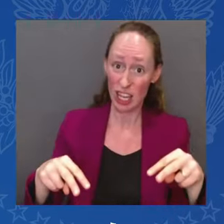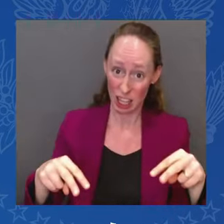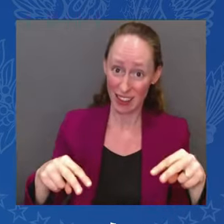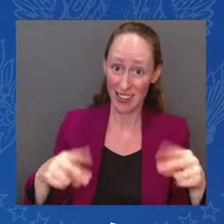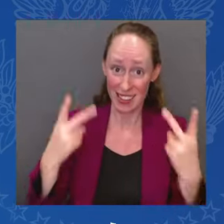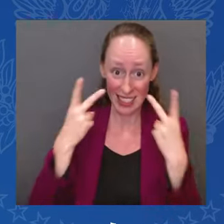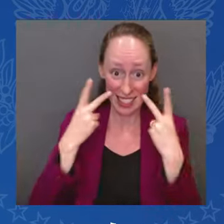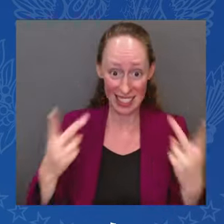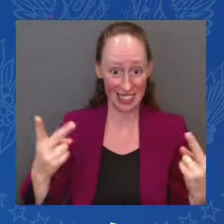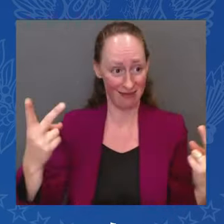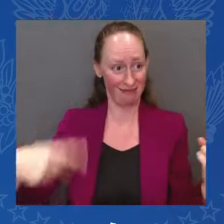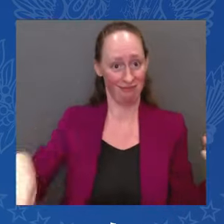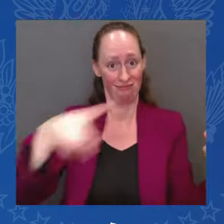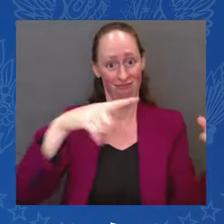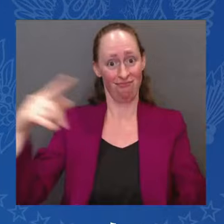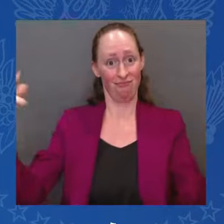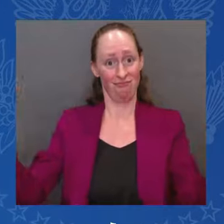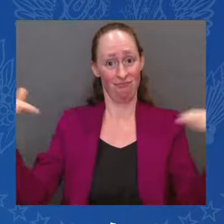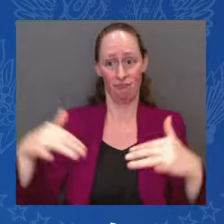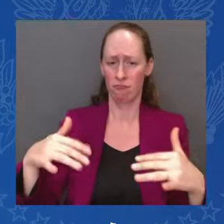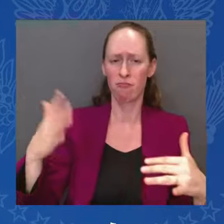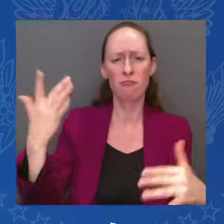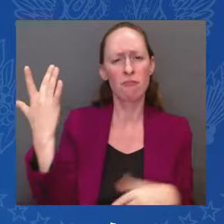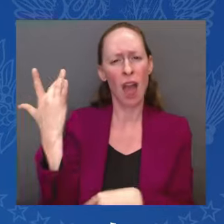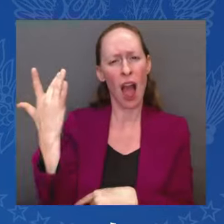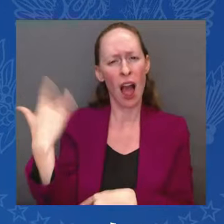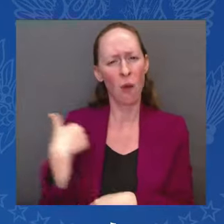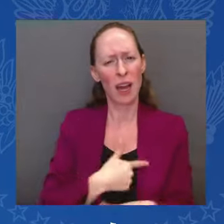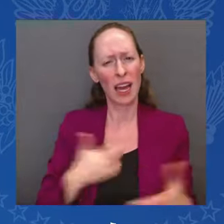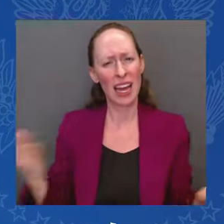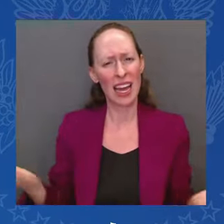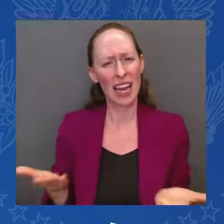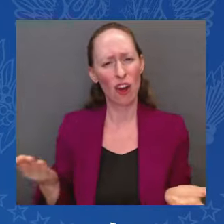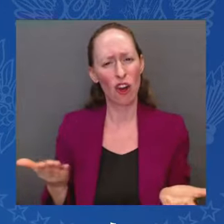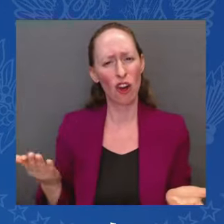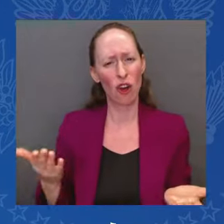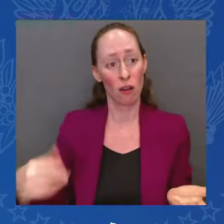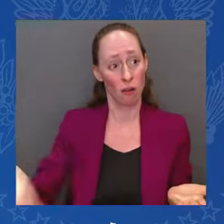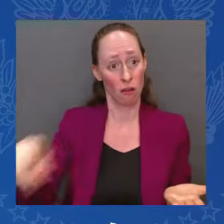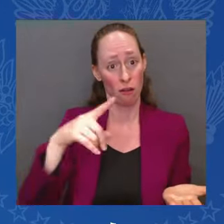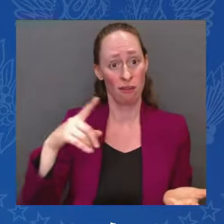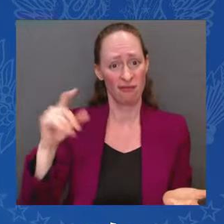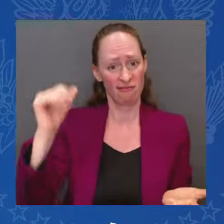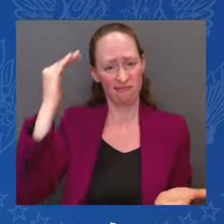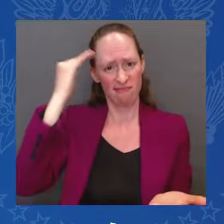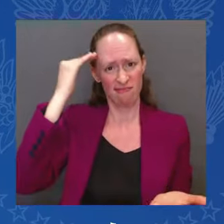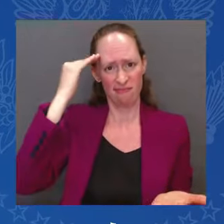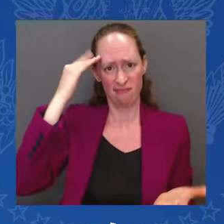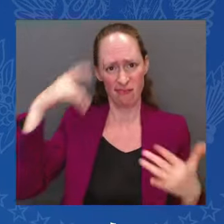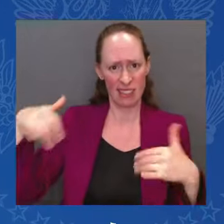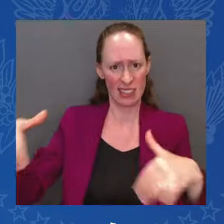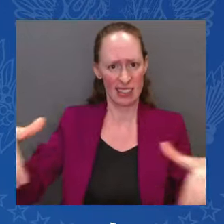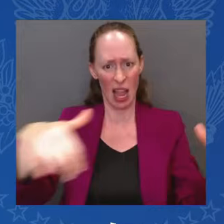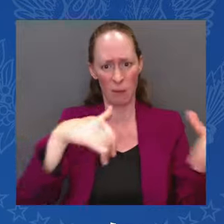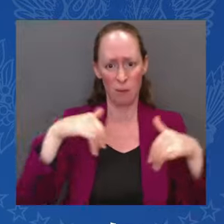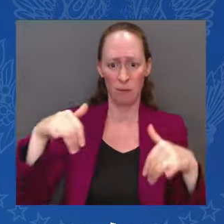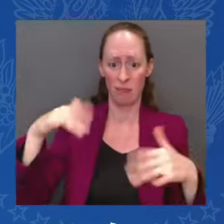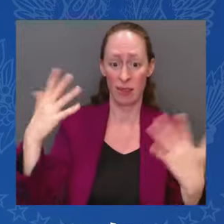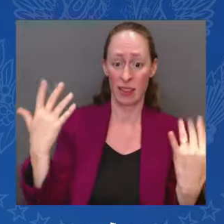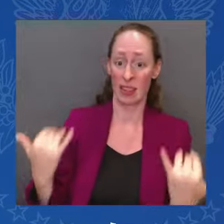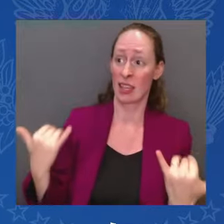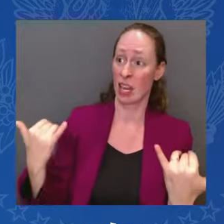reason. We agree that in a civil society, the people must be